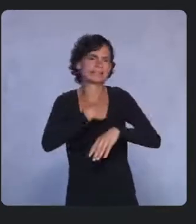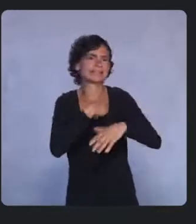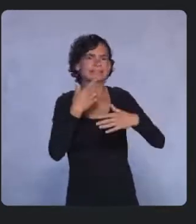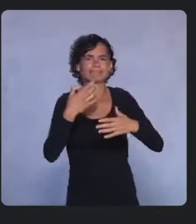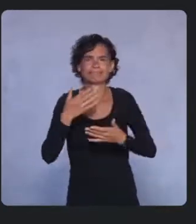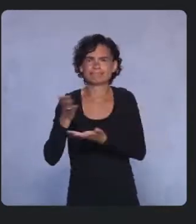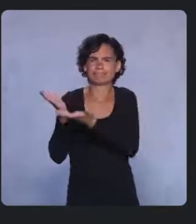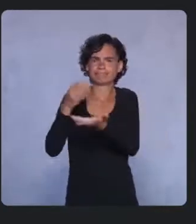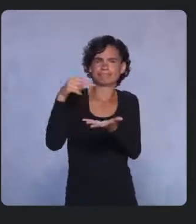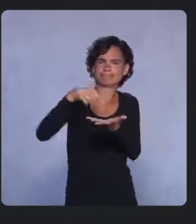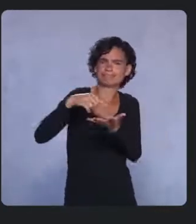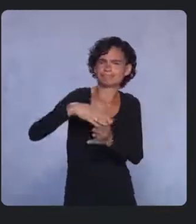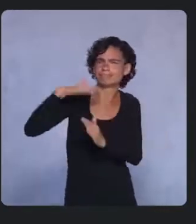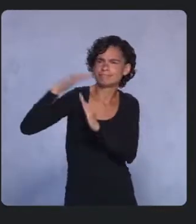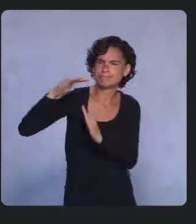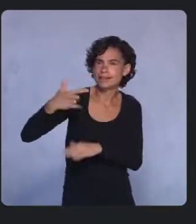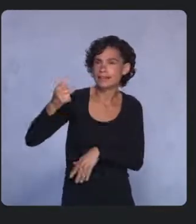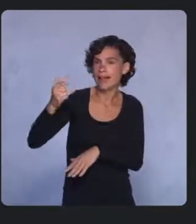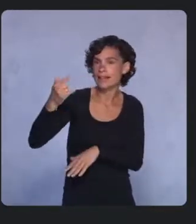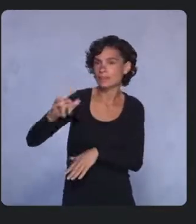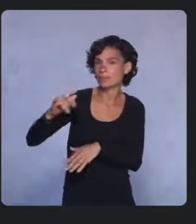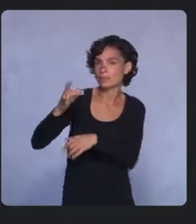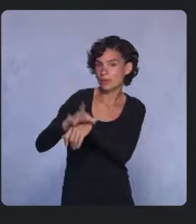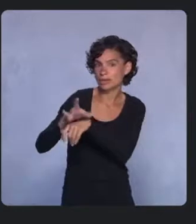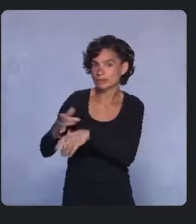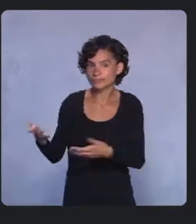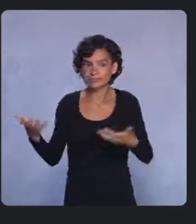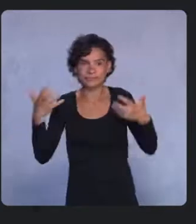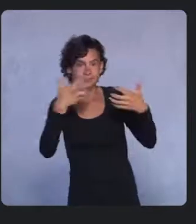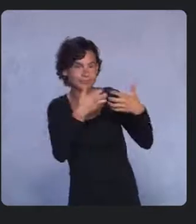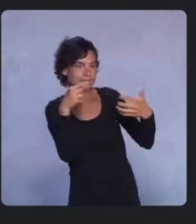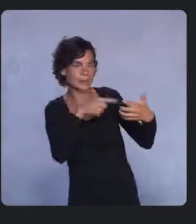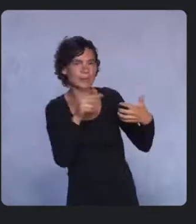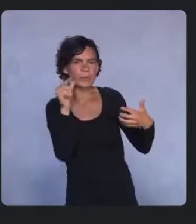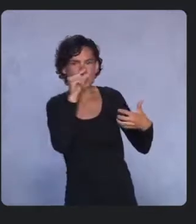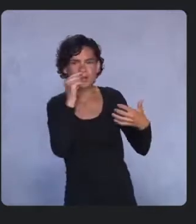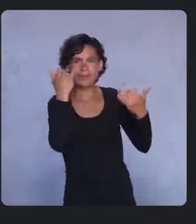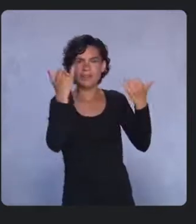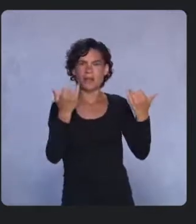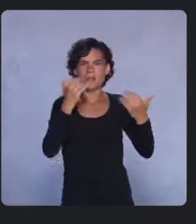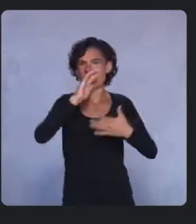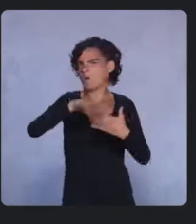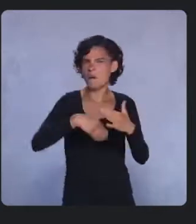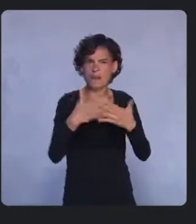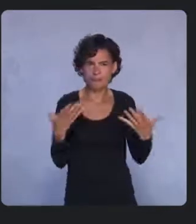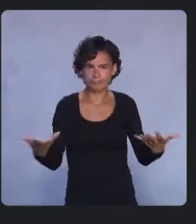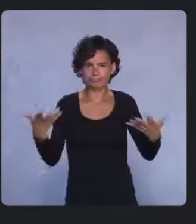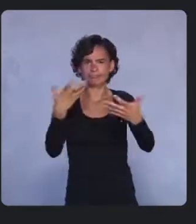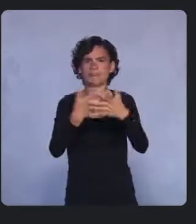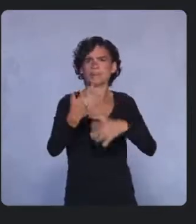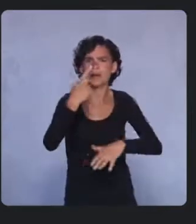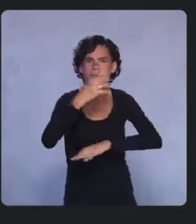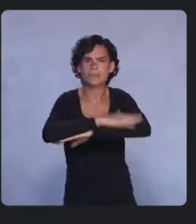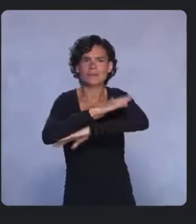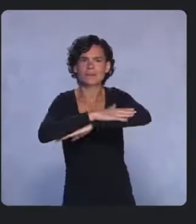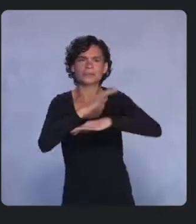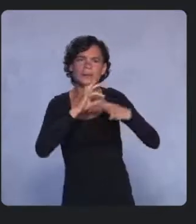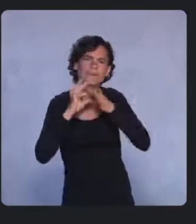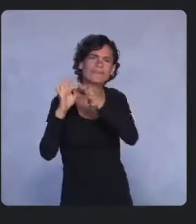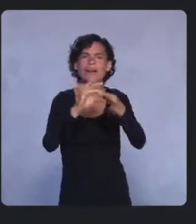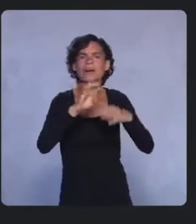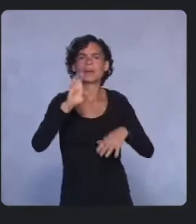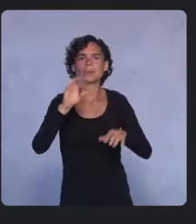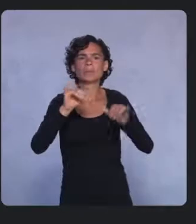Galaxy Watch capabilities together with Google on a single platform, unifying the ecosystem for customers and